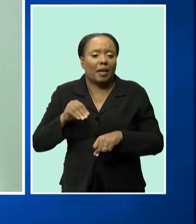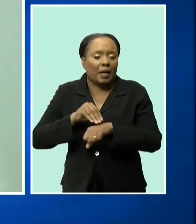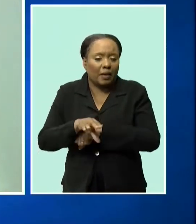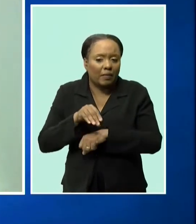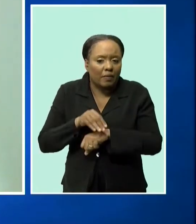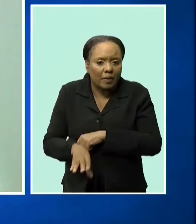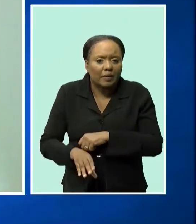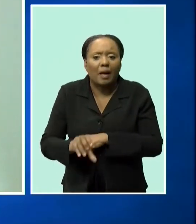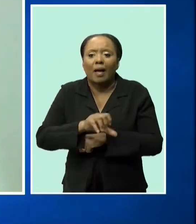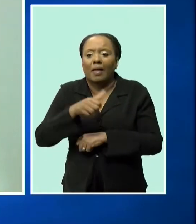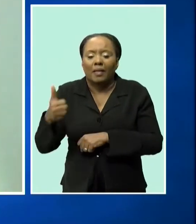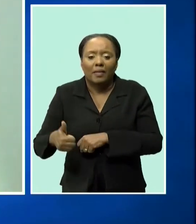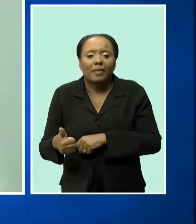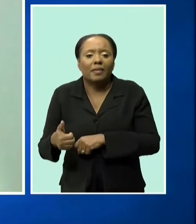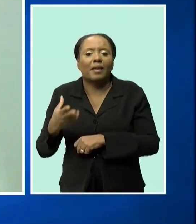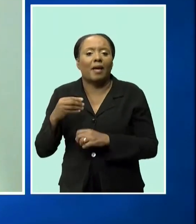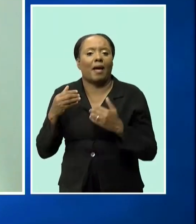in-house